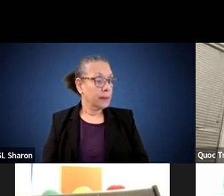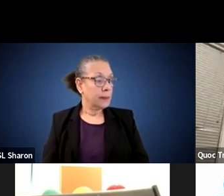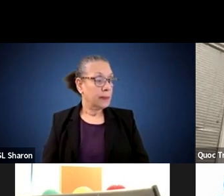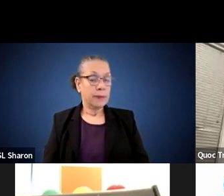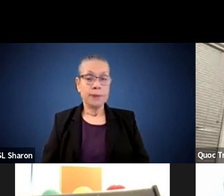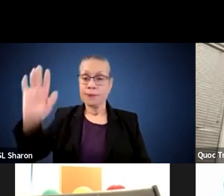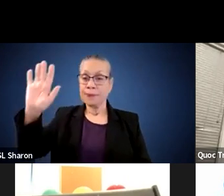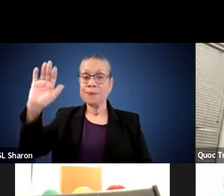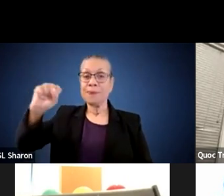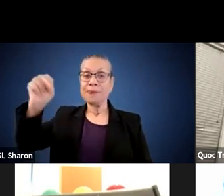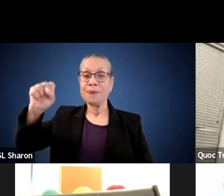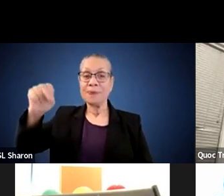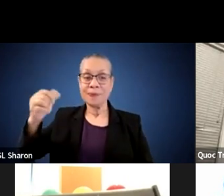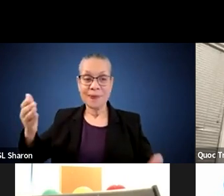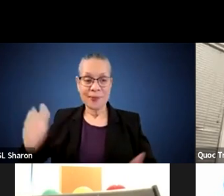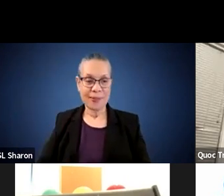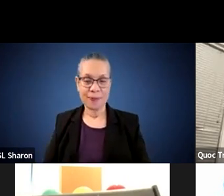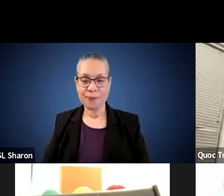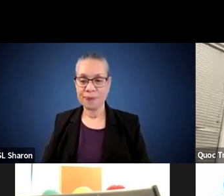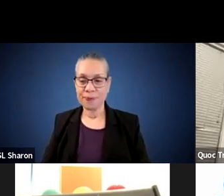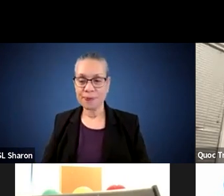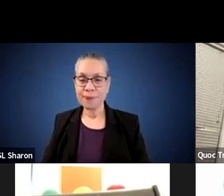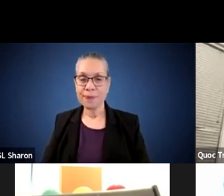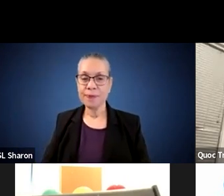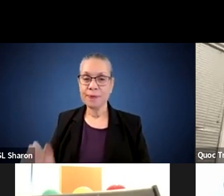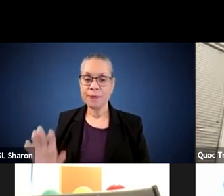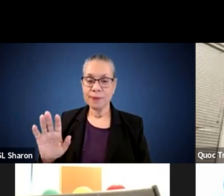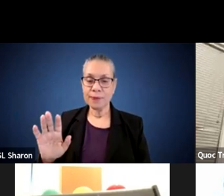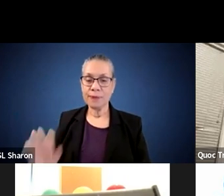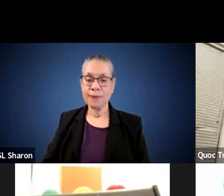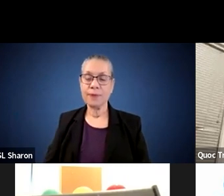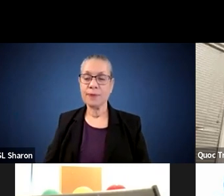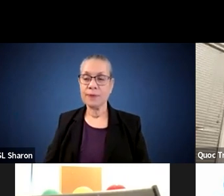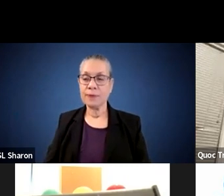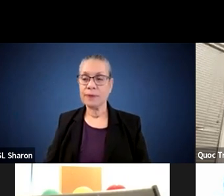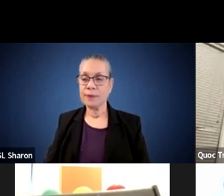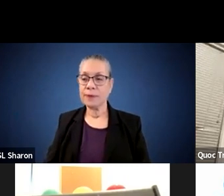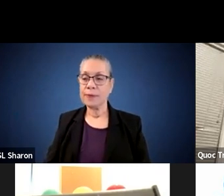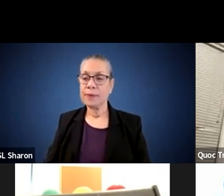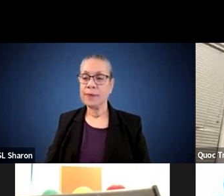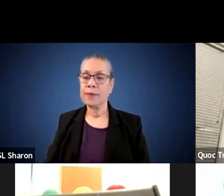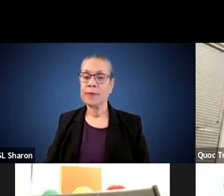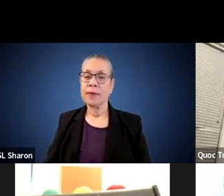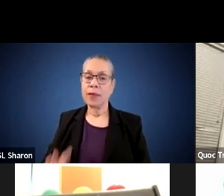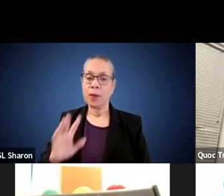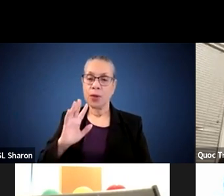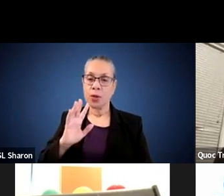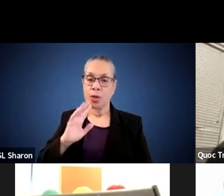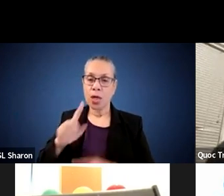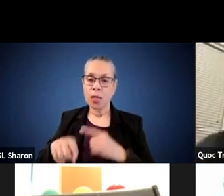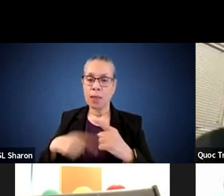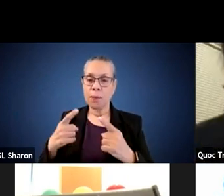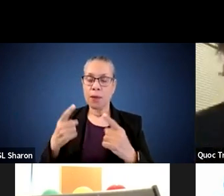yes I'm here great great so just to be able to speak to um kind of what the preliminary results